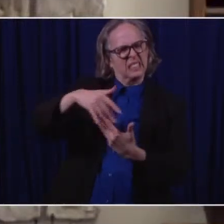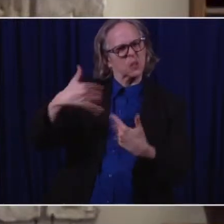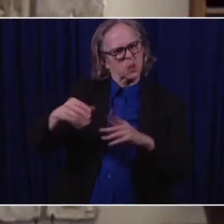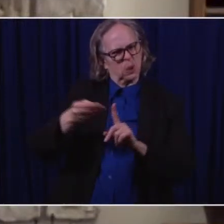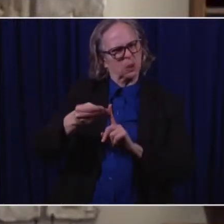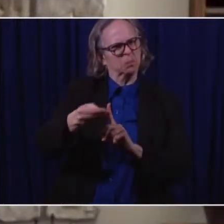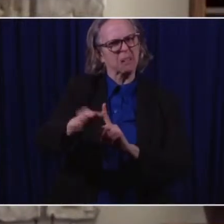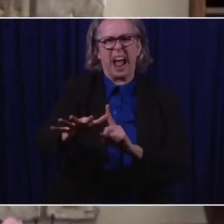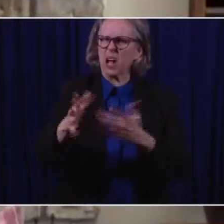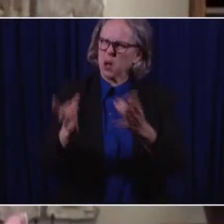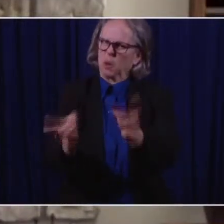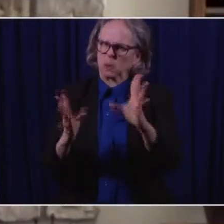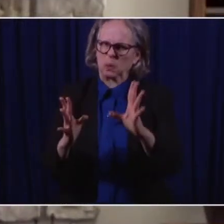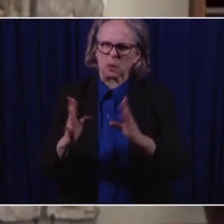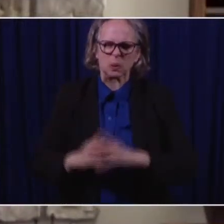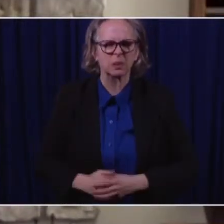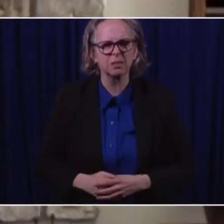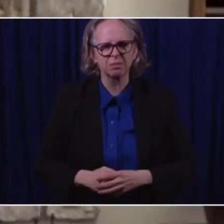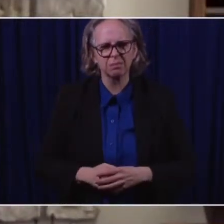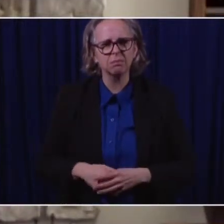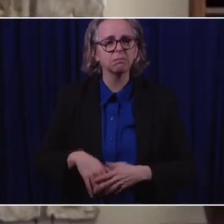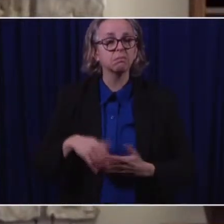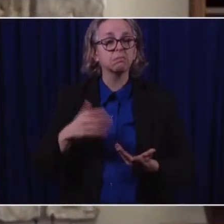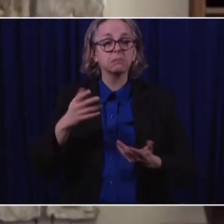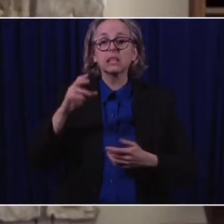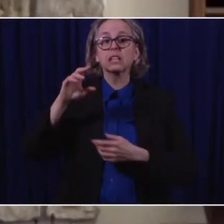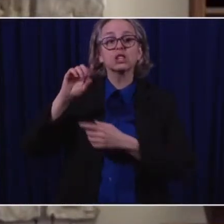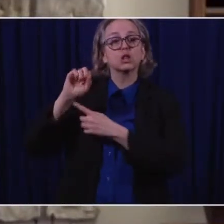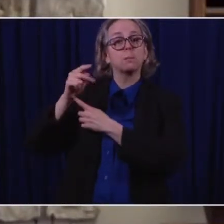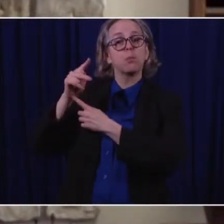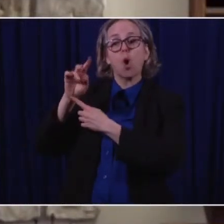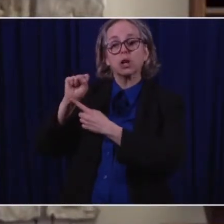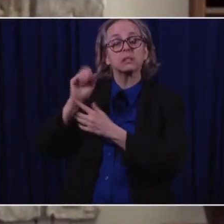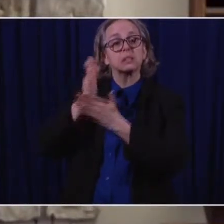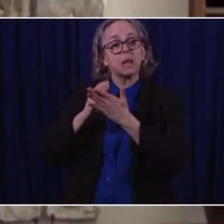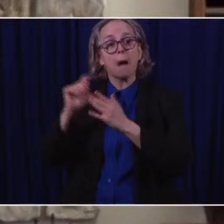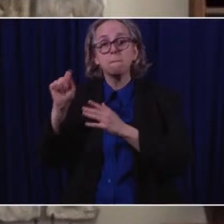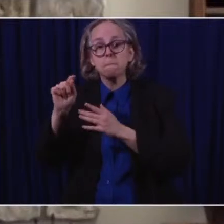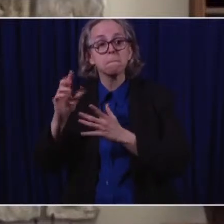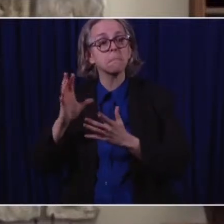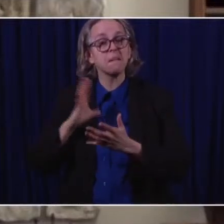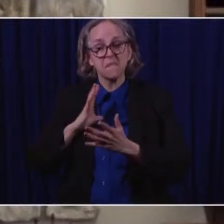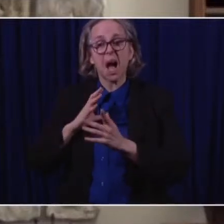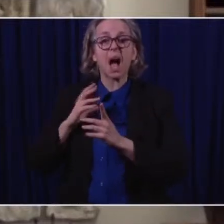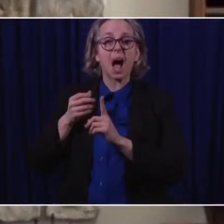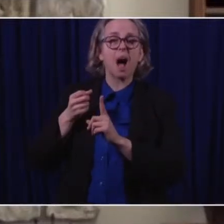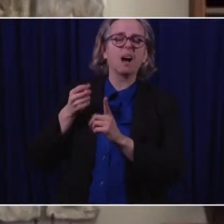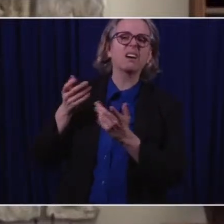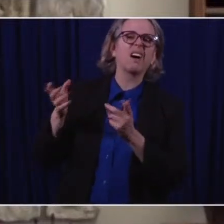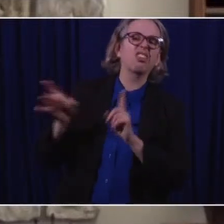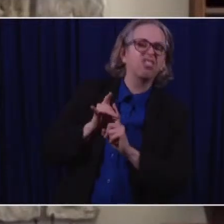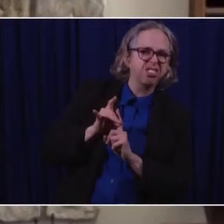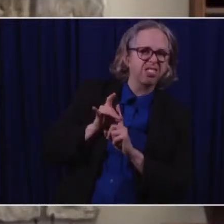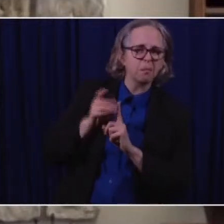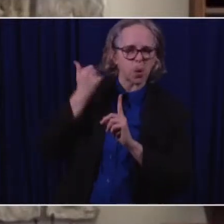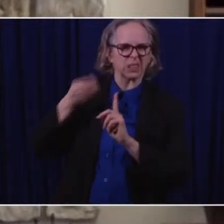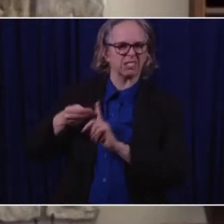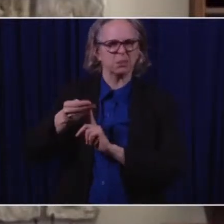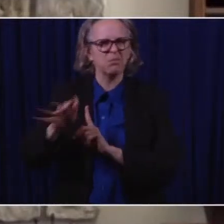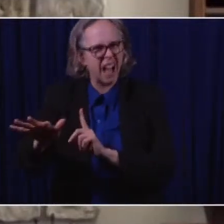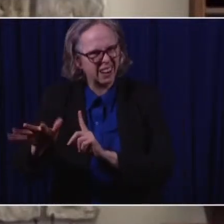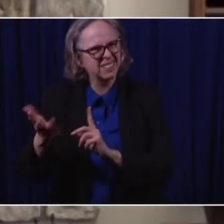in sports. You saw spread in wrestling. You've seen, and that again is a fact, and we have to